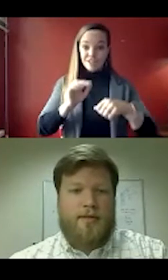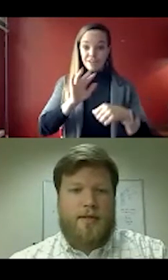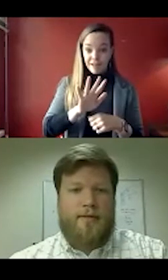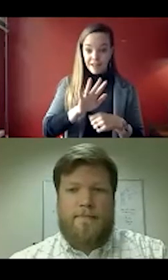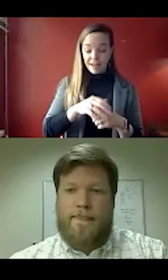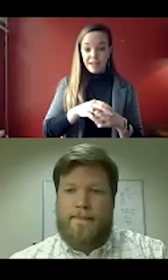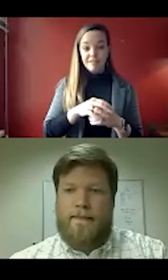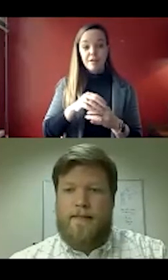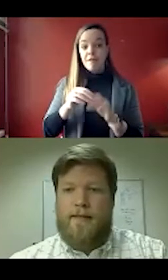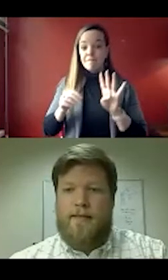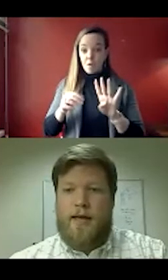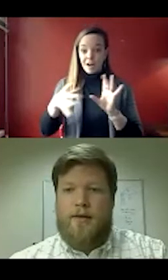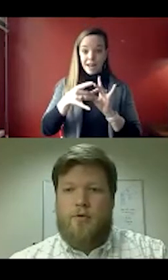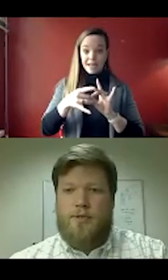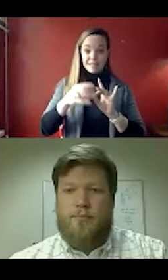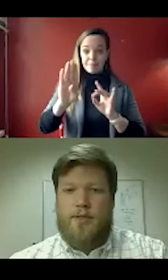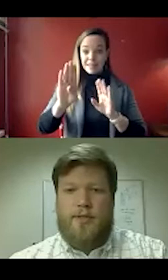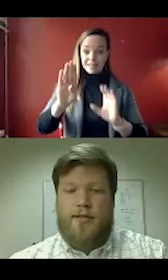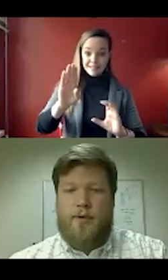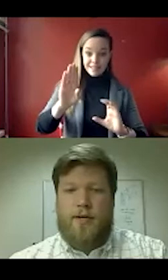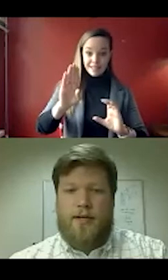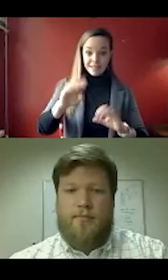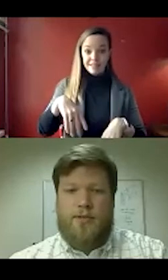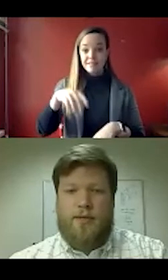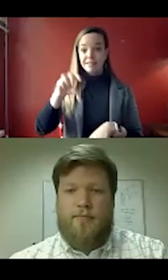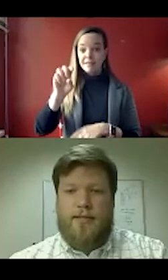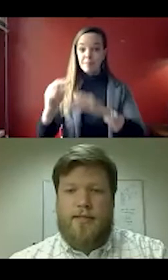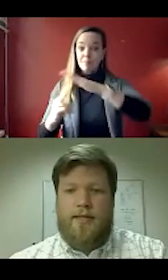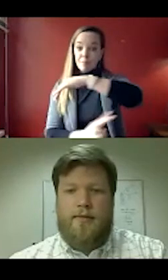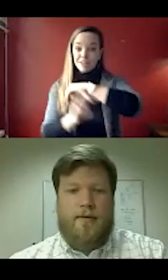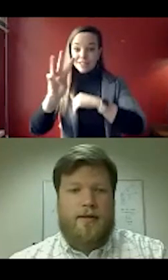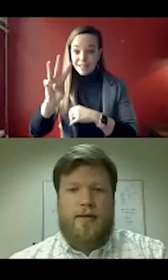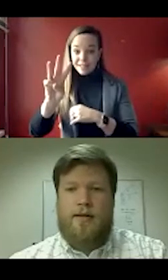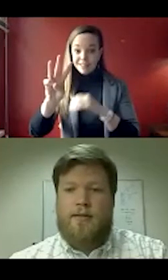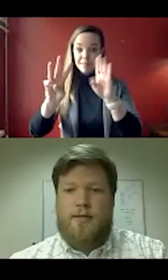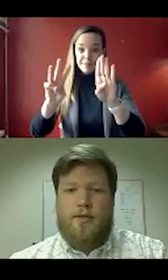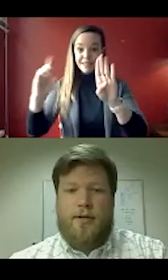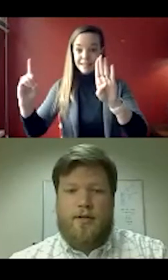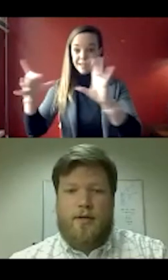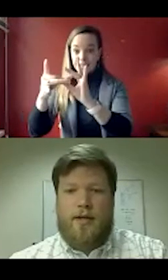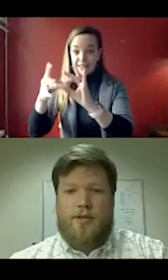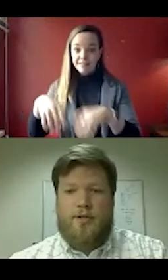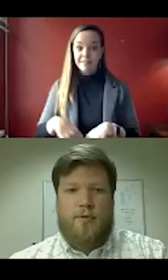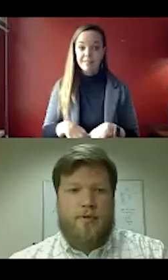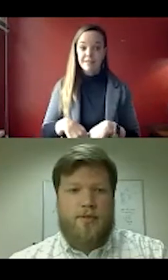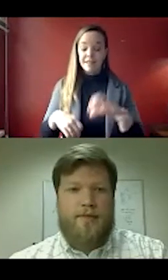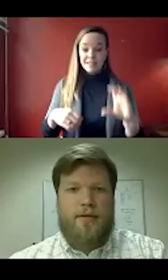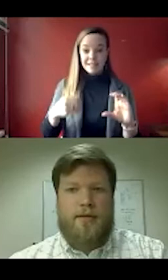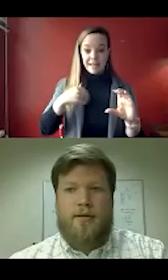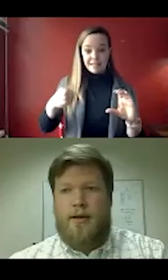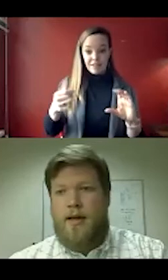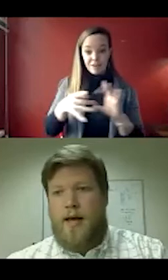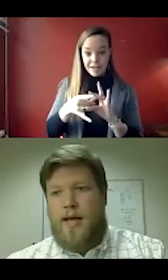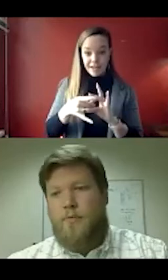and C. Then crossing bridge 6, we have a connection between B and D. C also has another connection with bridge